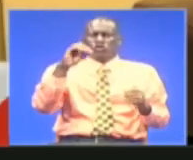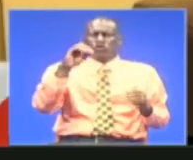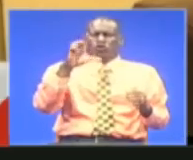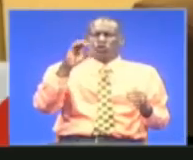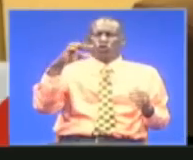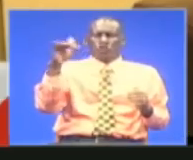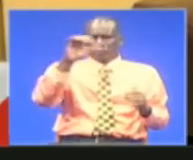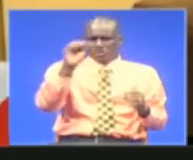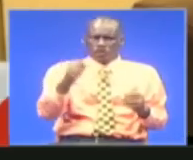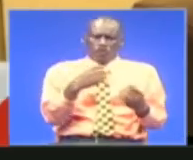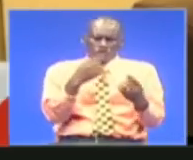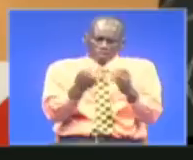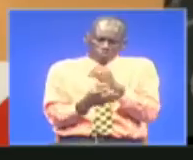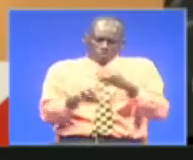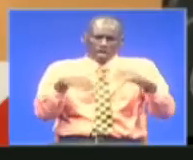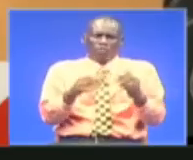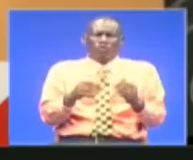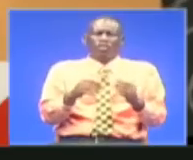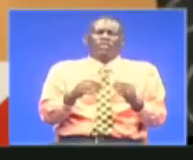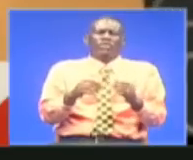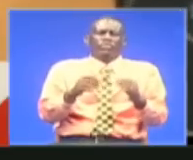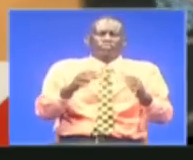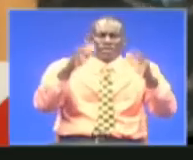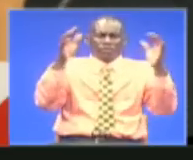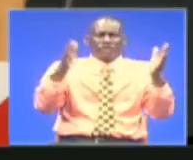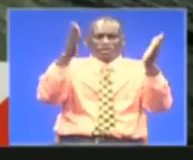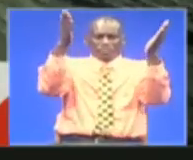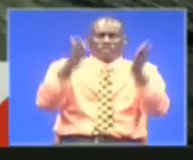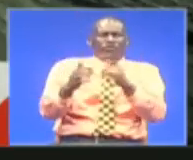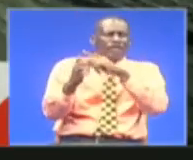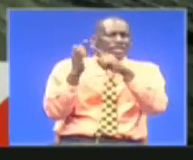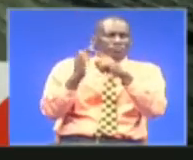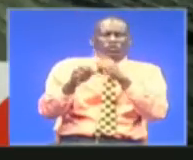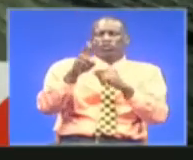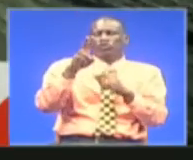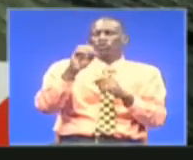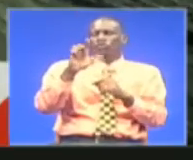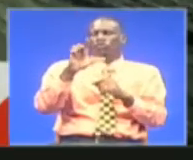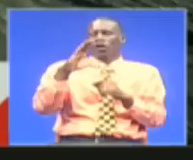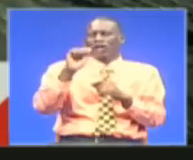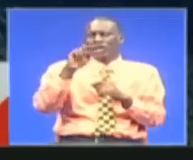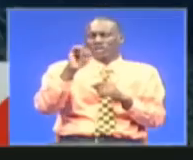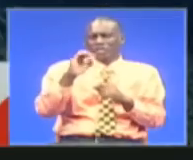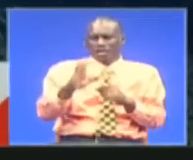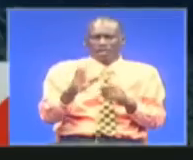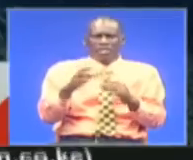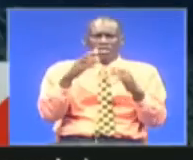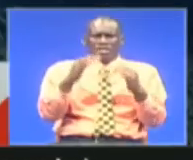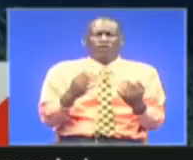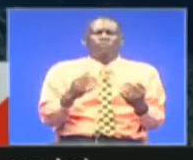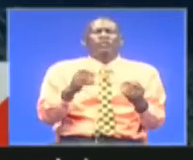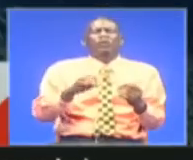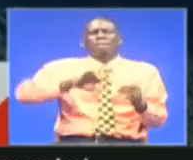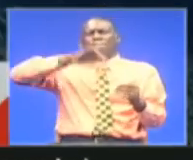at the floor of the Great Rift Valley is experiencing as volcanic activity. The presence of Mount Longonot, which still has signs of volcanic